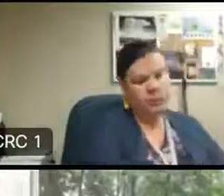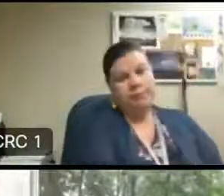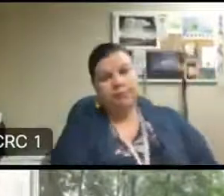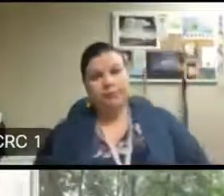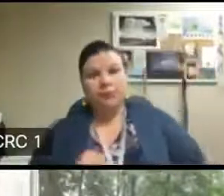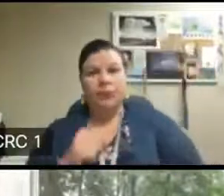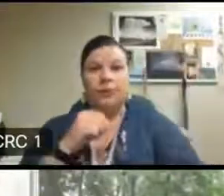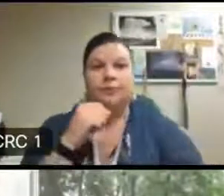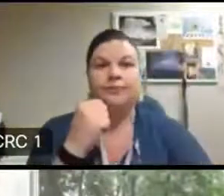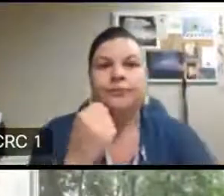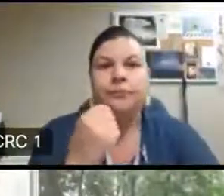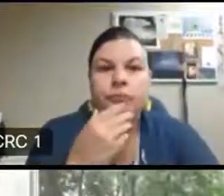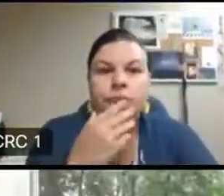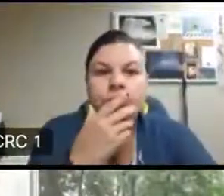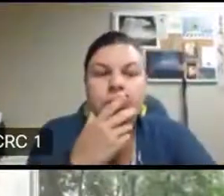transport